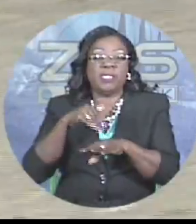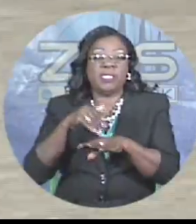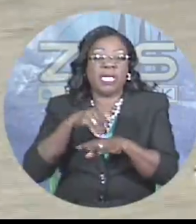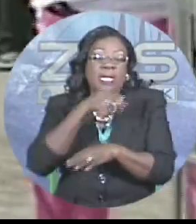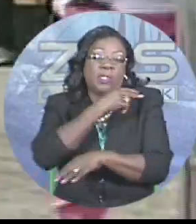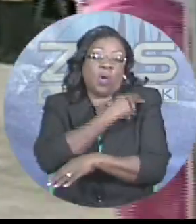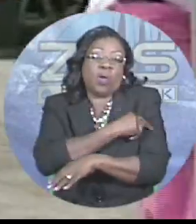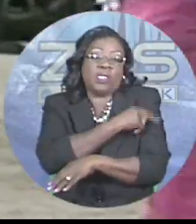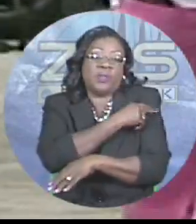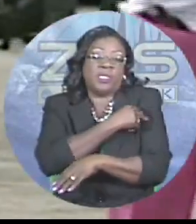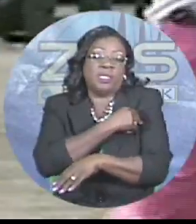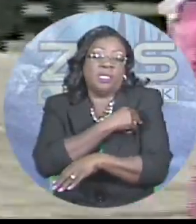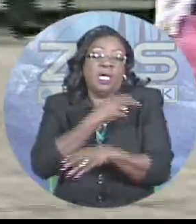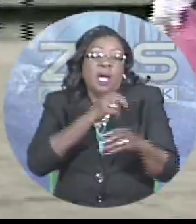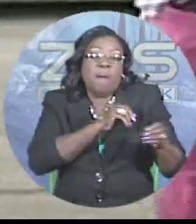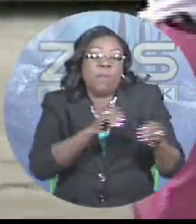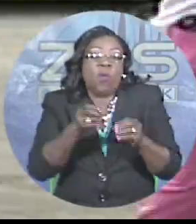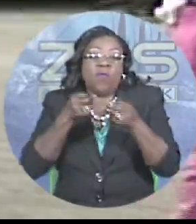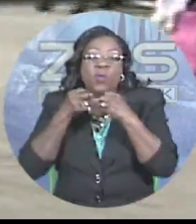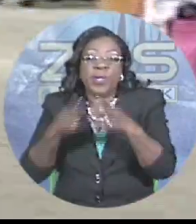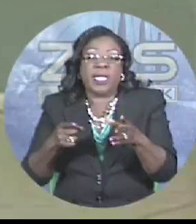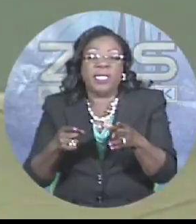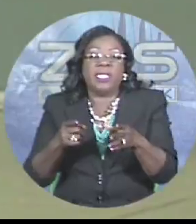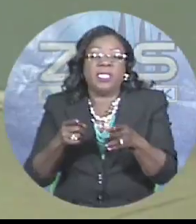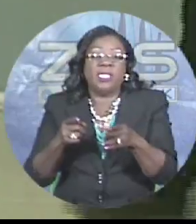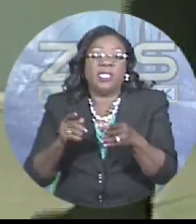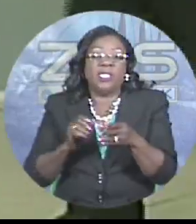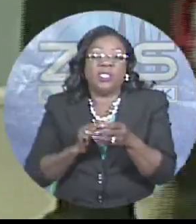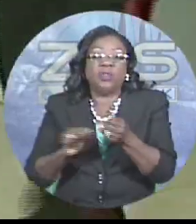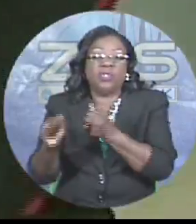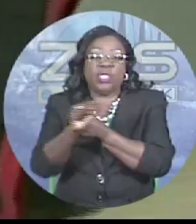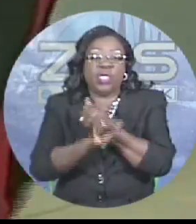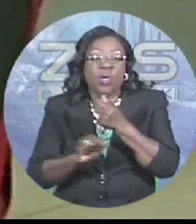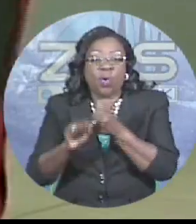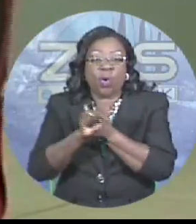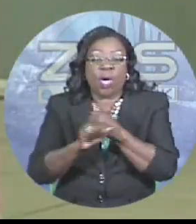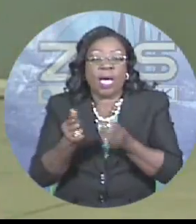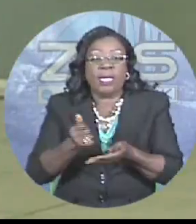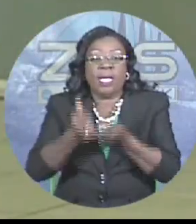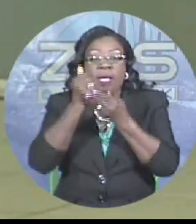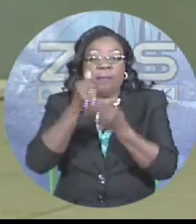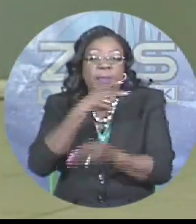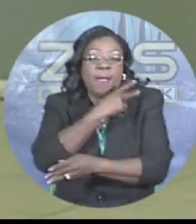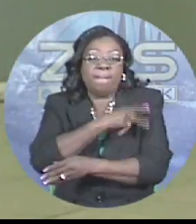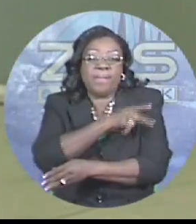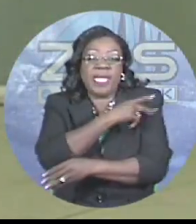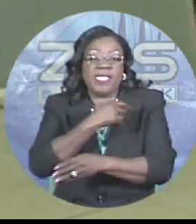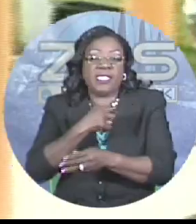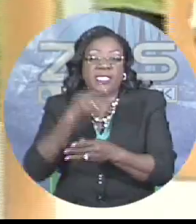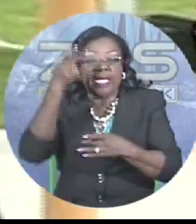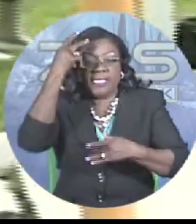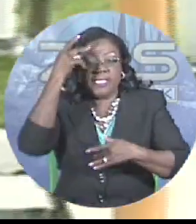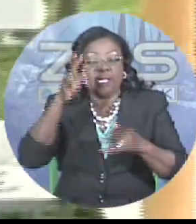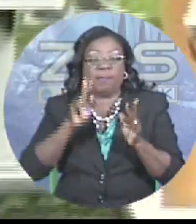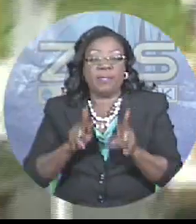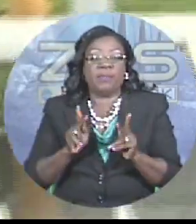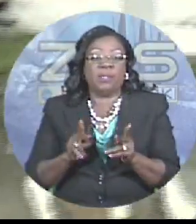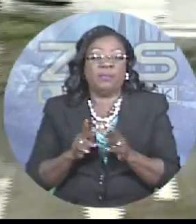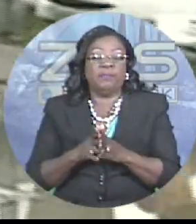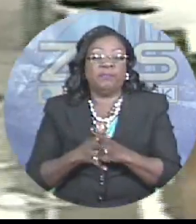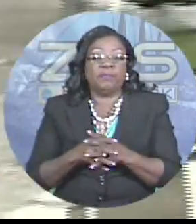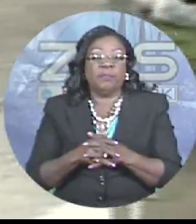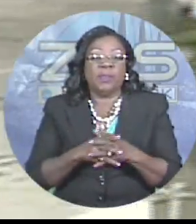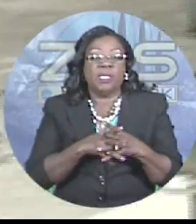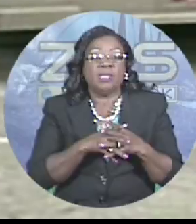Memorial Hospital moved swiftly to ensure the safety of all persons in the building. We spoke with the residents that were at the Rand Memorial Hospital